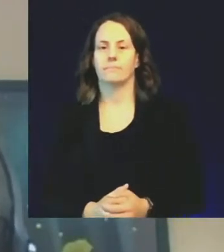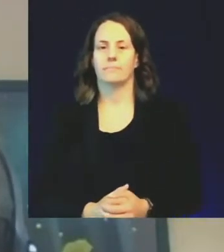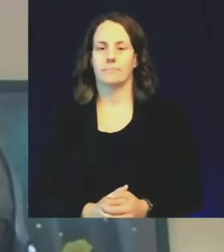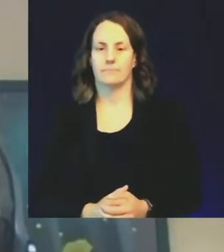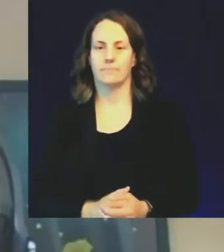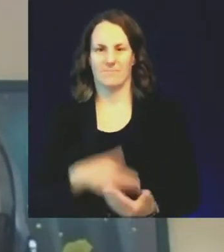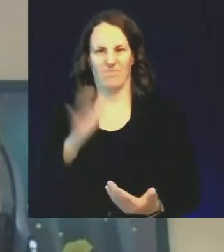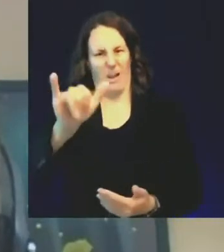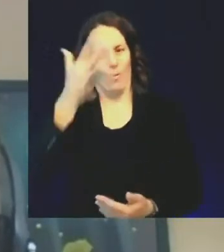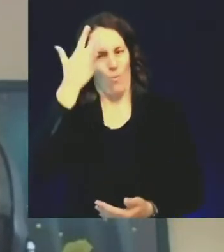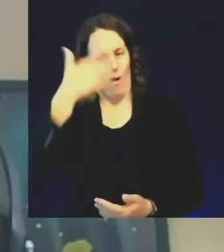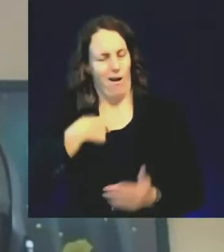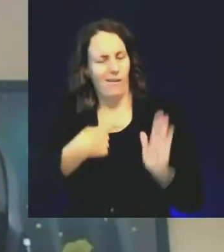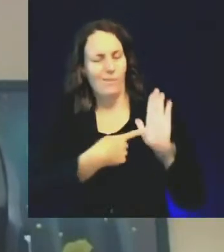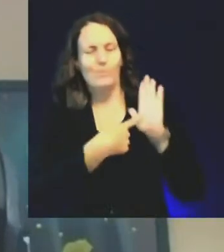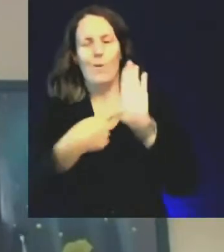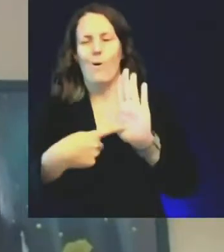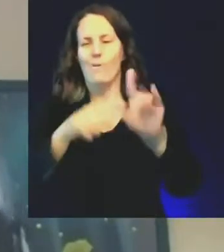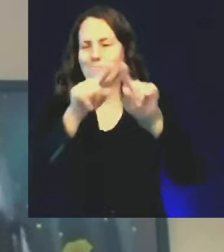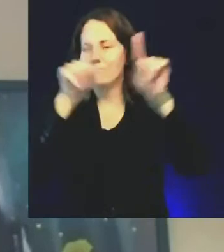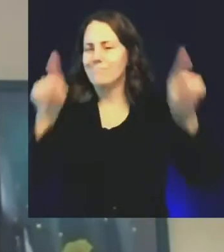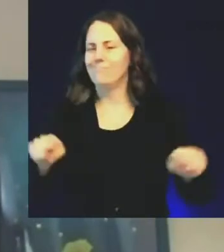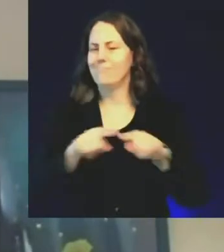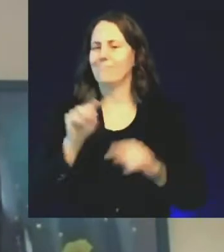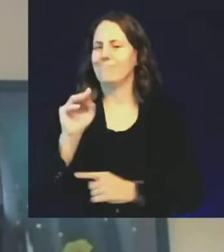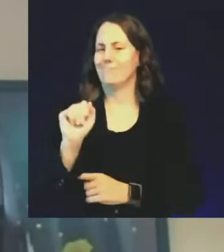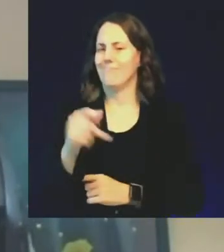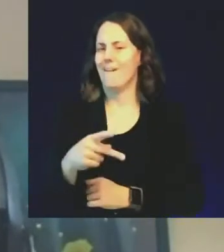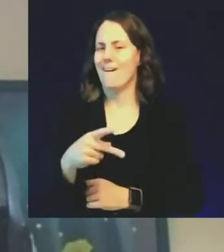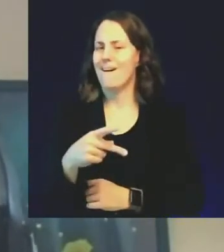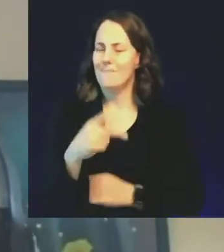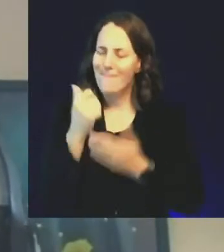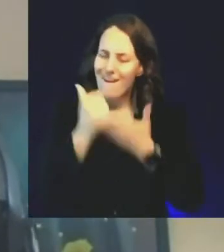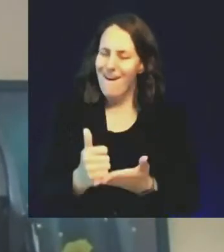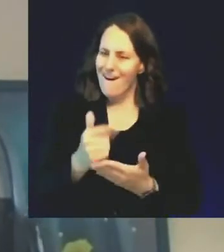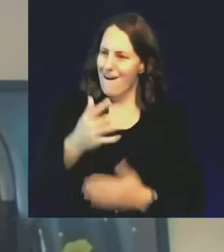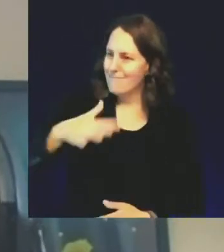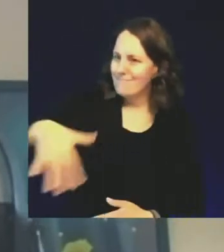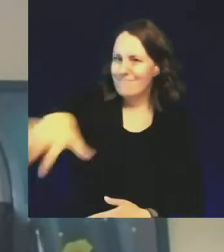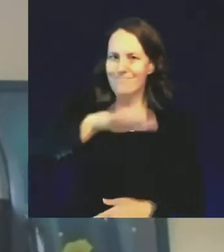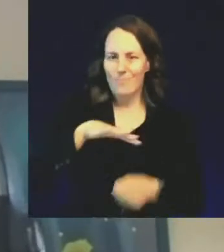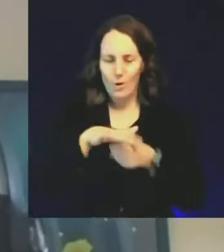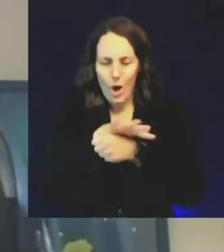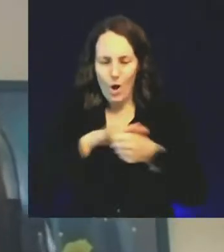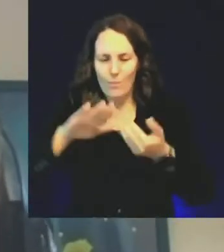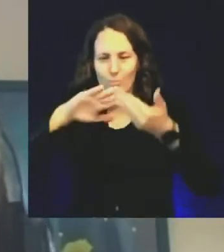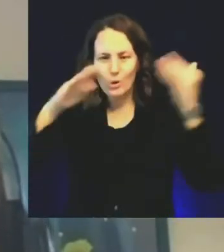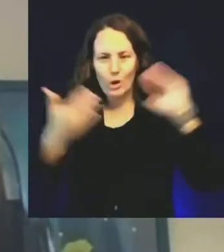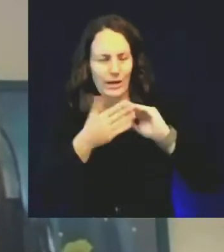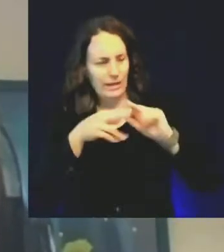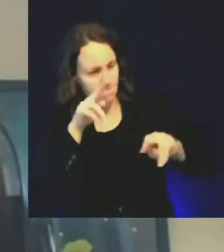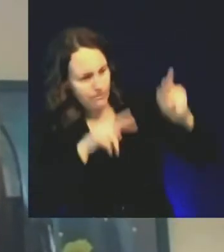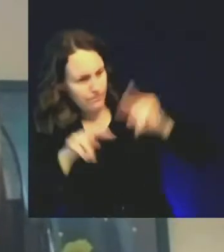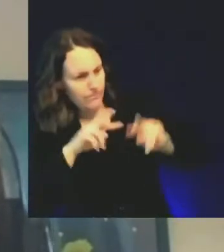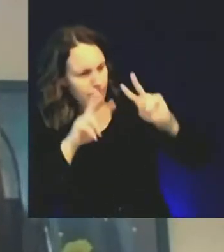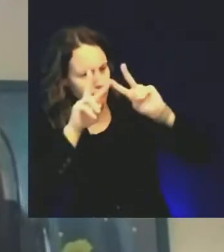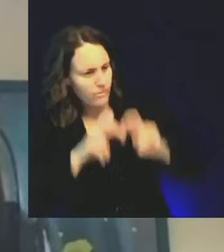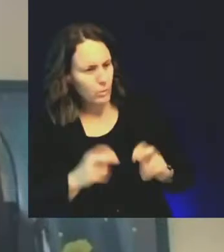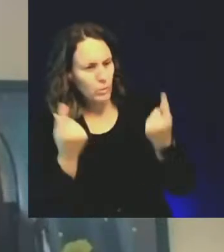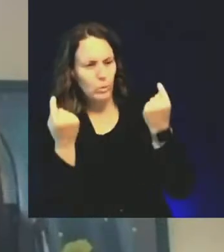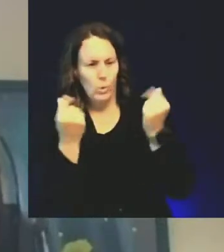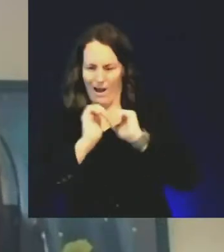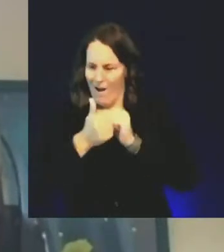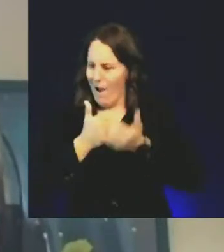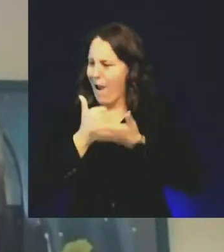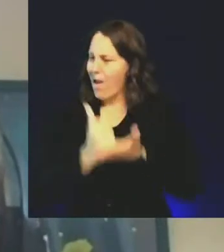We want our local practitioners to know where in their communities we're seeing higher rates and lower rates so that